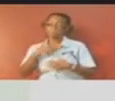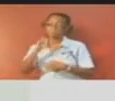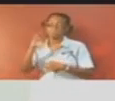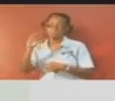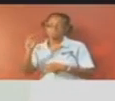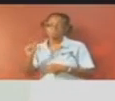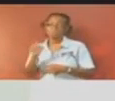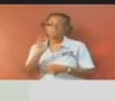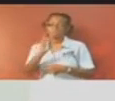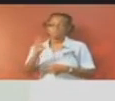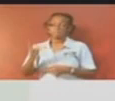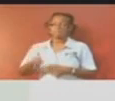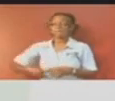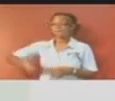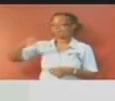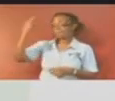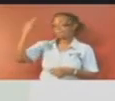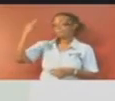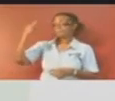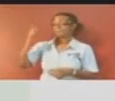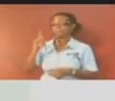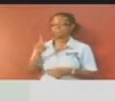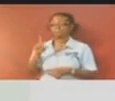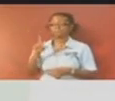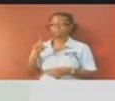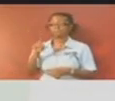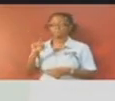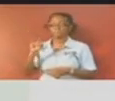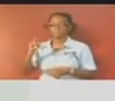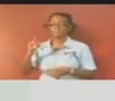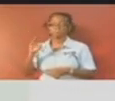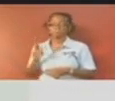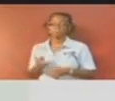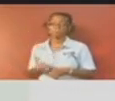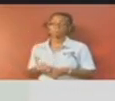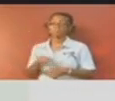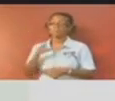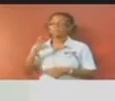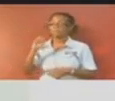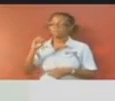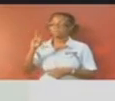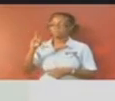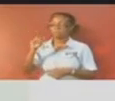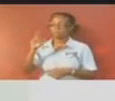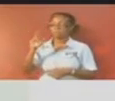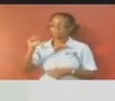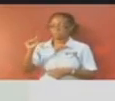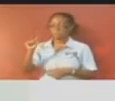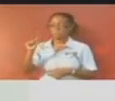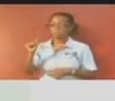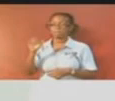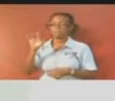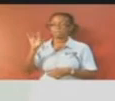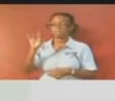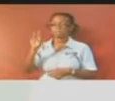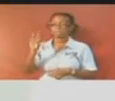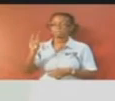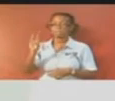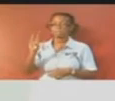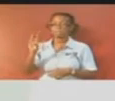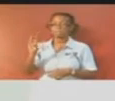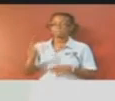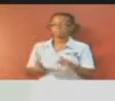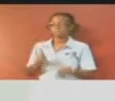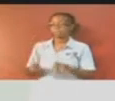level. The Cora Hospital has a total of 86 patients, the Augustus Long Hospital